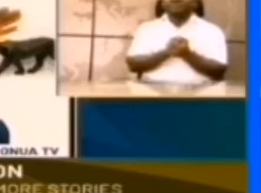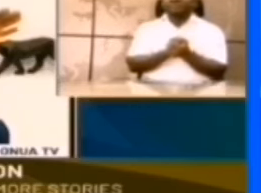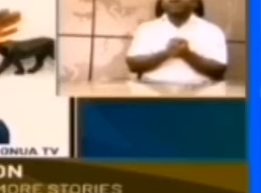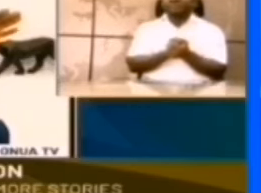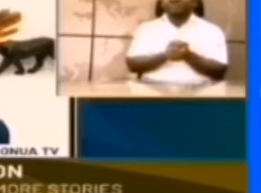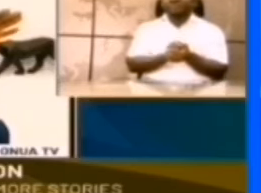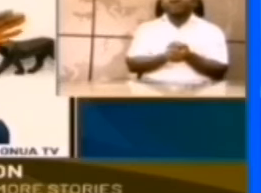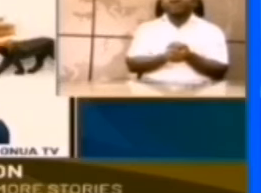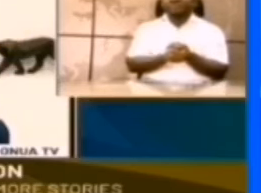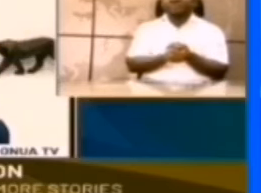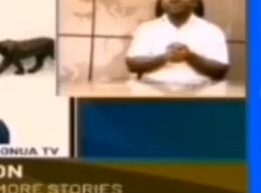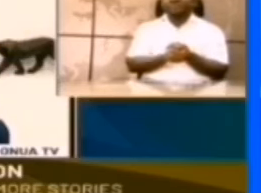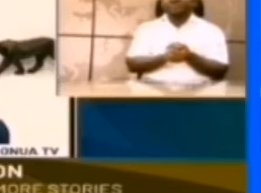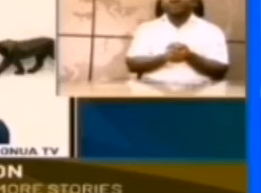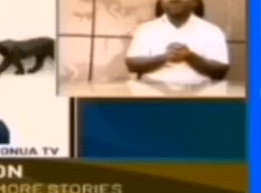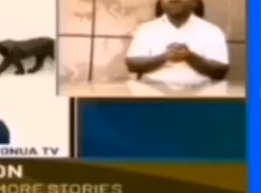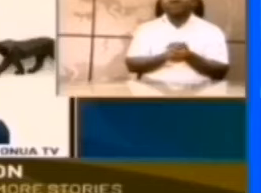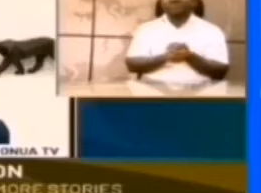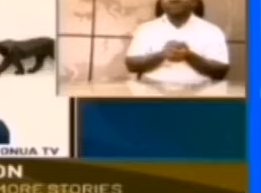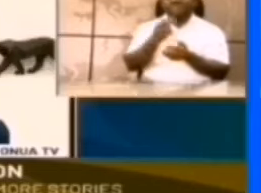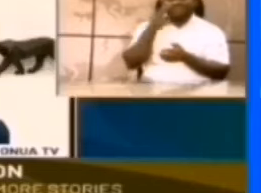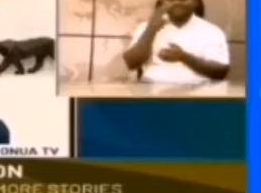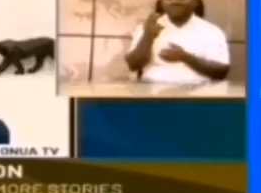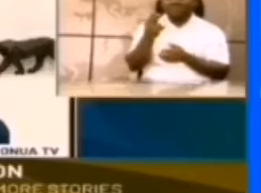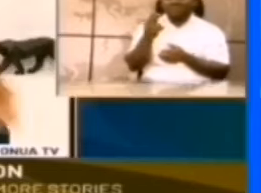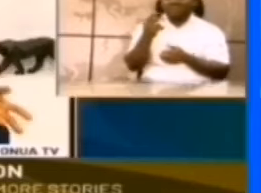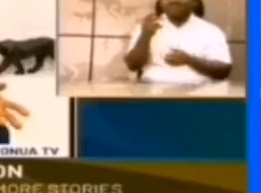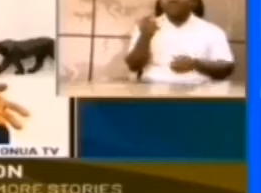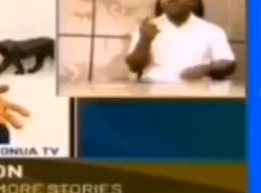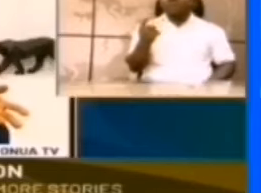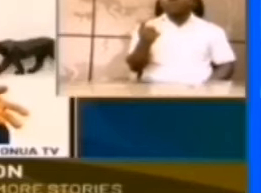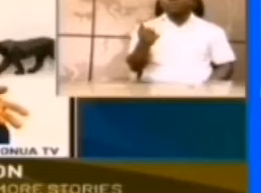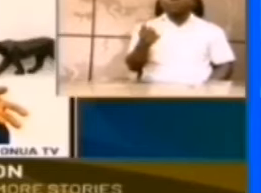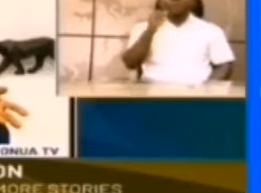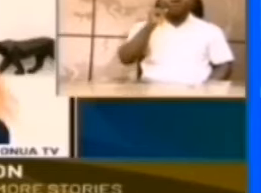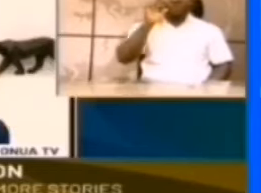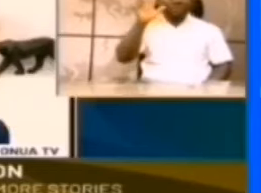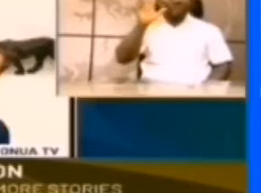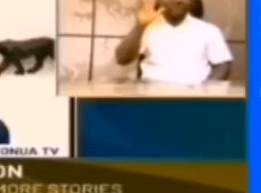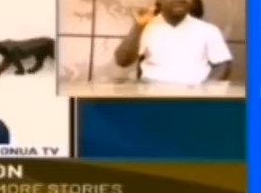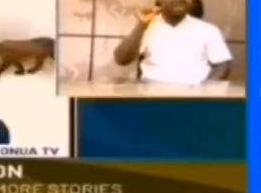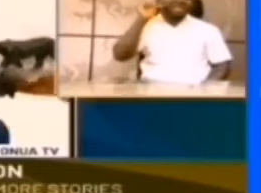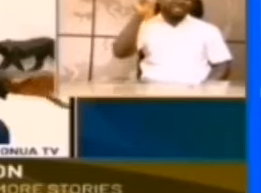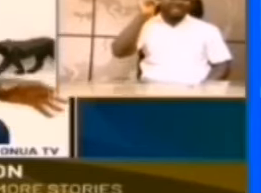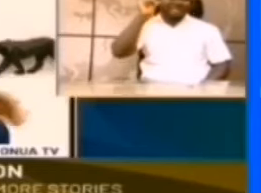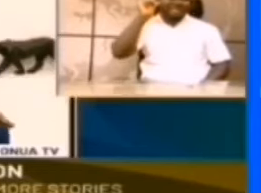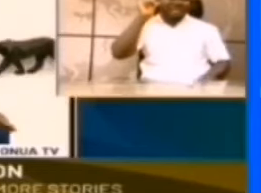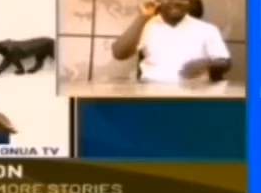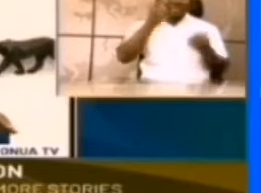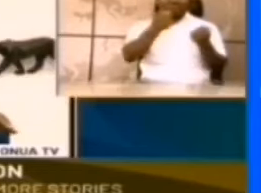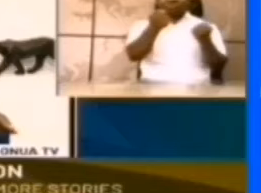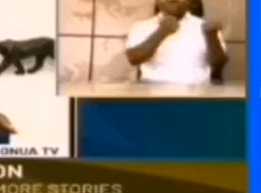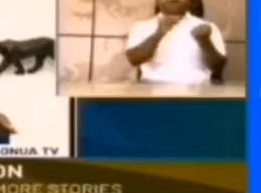What has mommy on any ma? We'll order in Kuala Kosku. Let Kana questions room town. On any